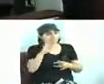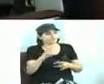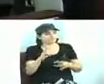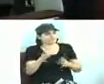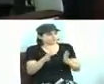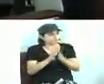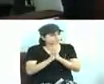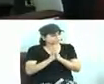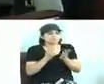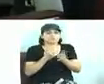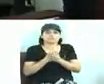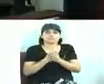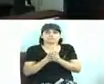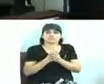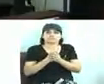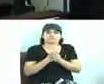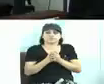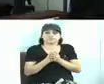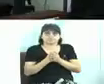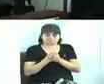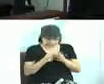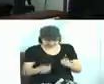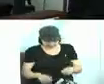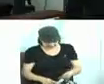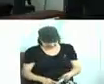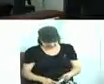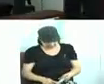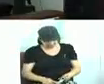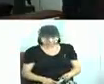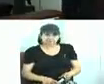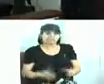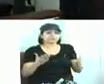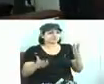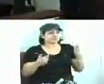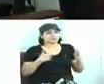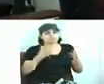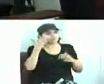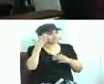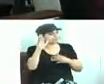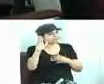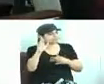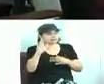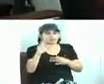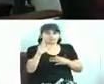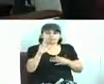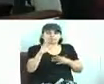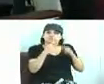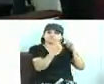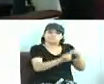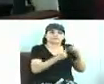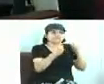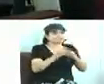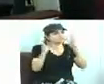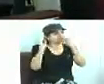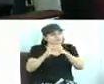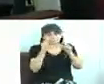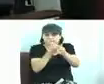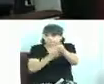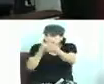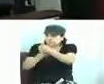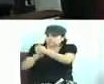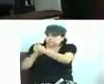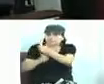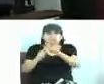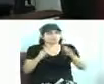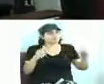blessed. I may not know the trials and troubles of each of you, but